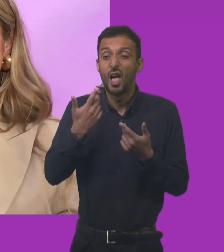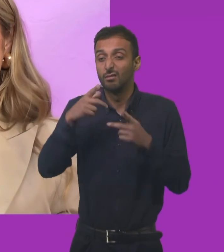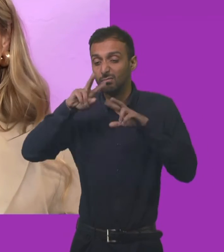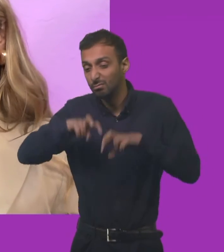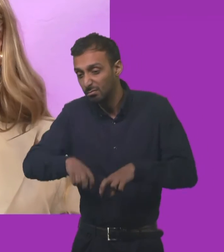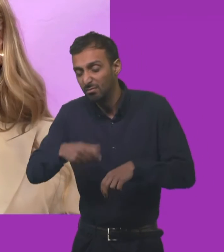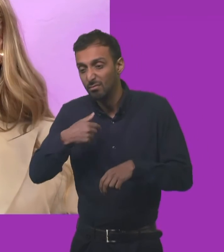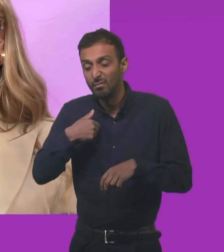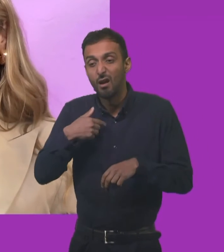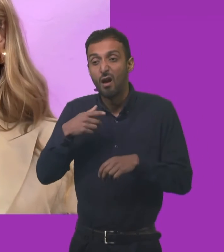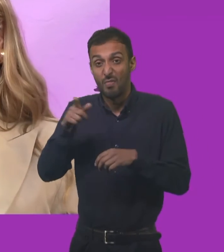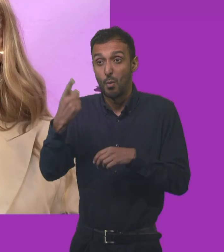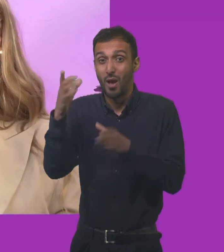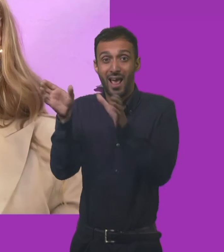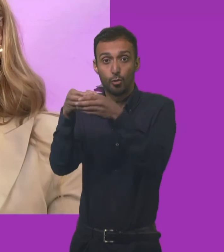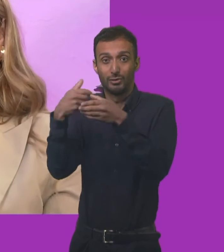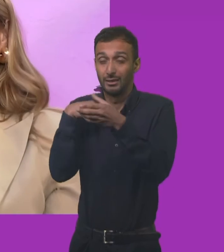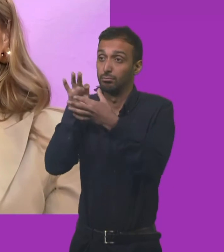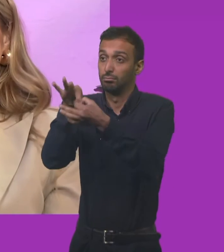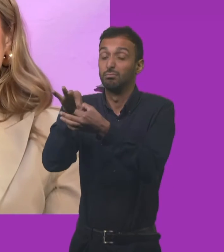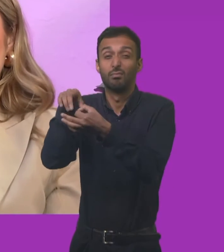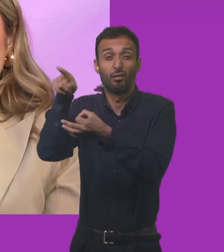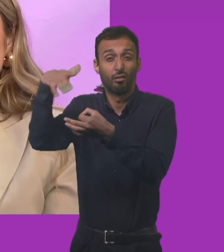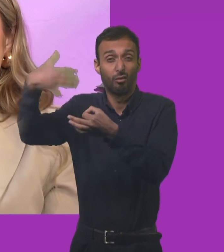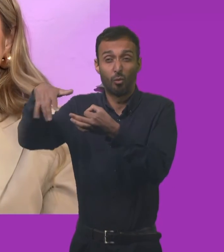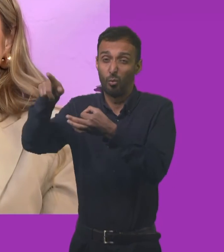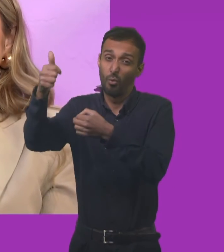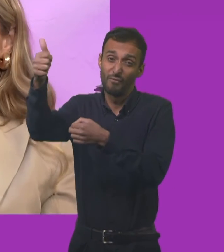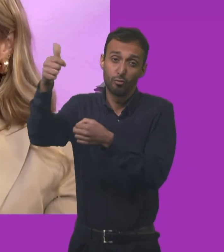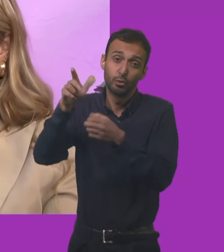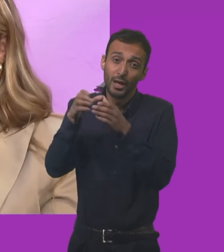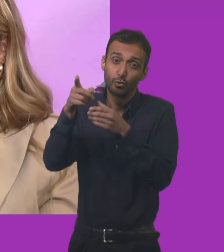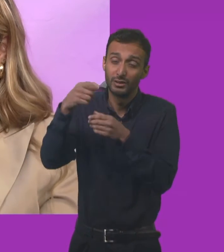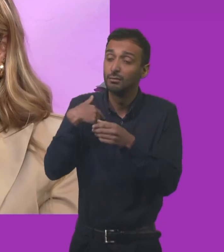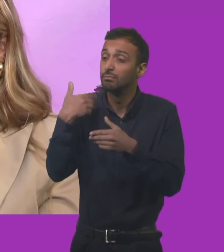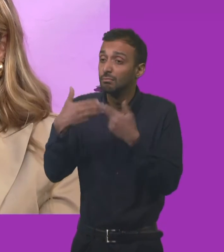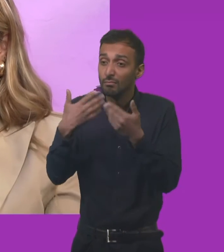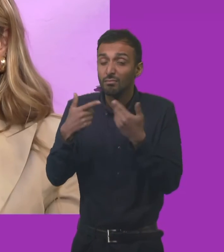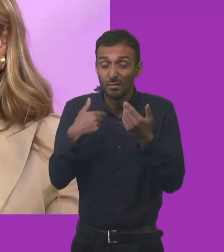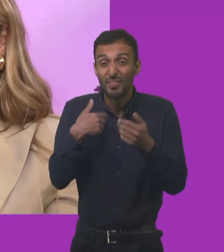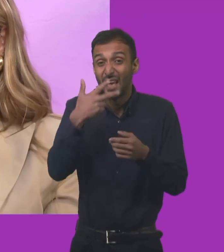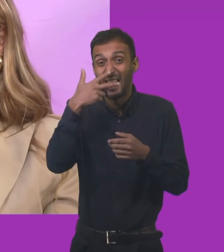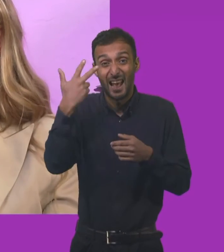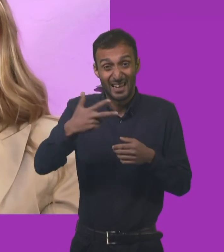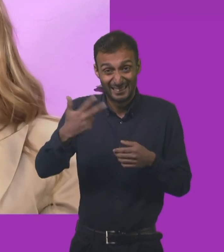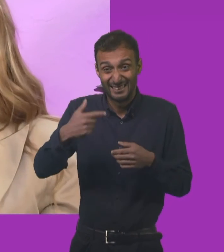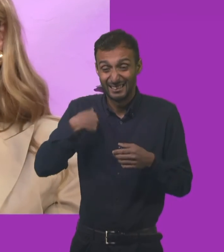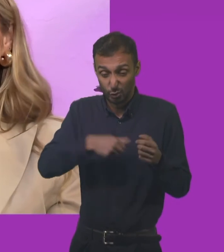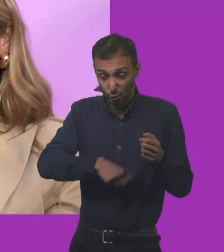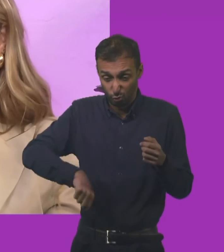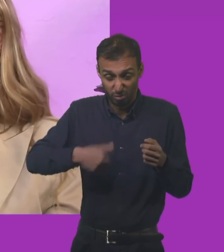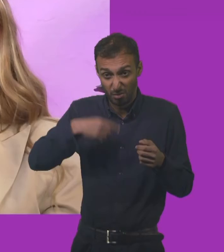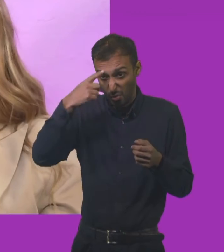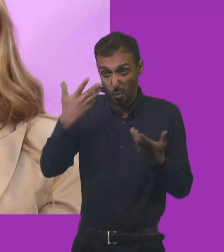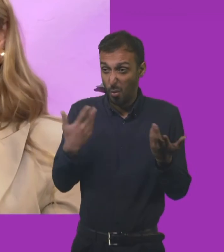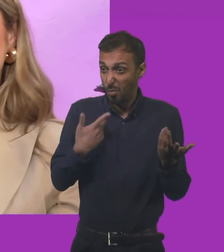I got with an agency who have been amazing. And then obviously I had my surgery at 18, and I was like, well, let's just model for this as